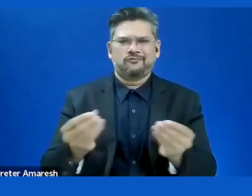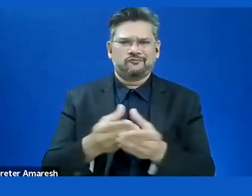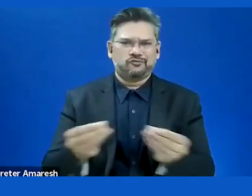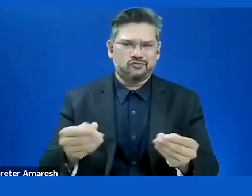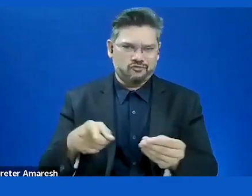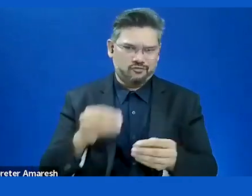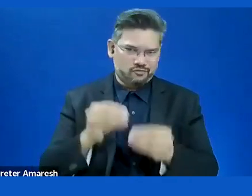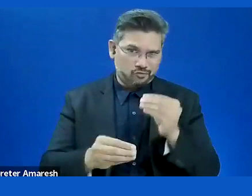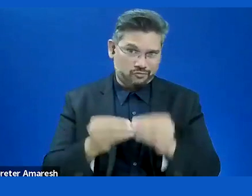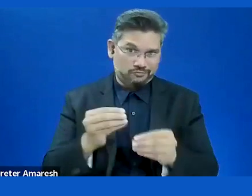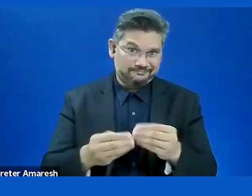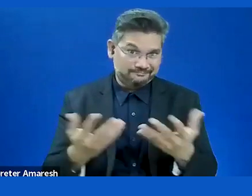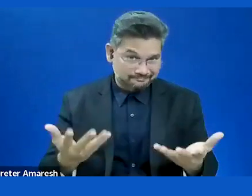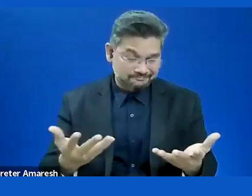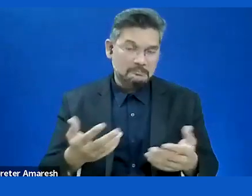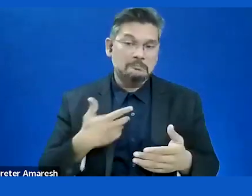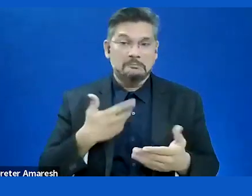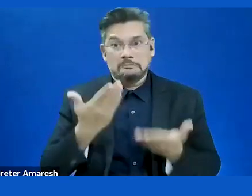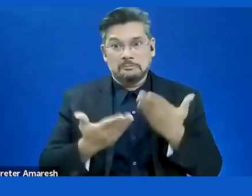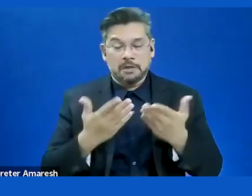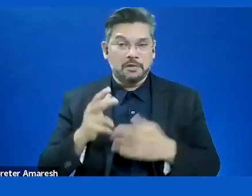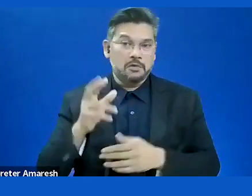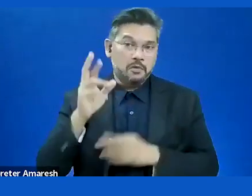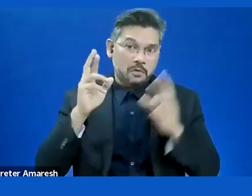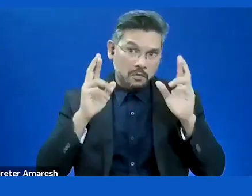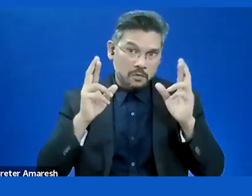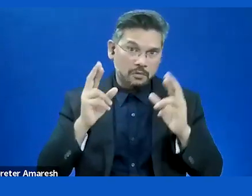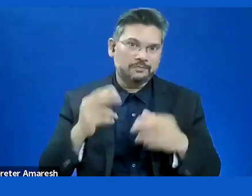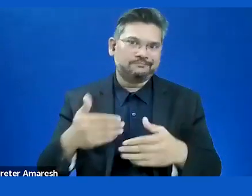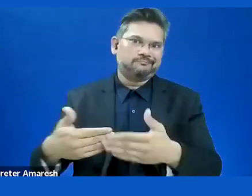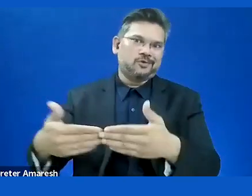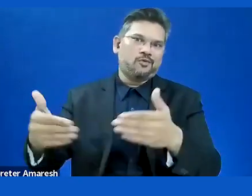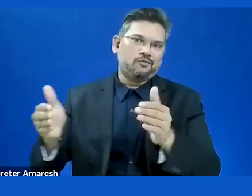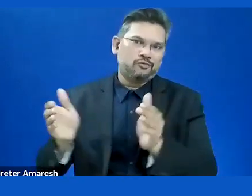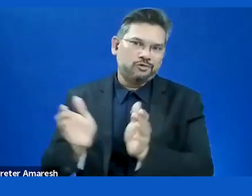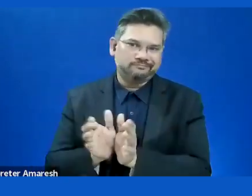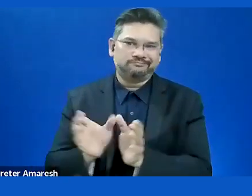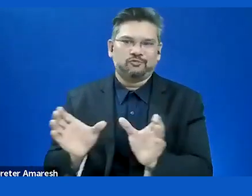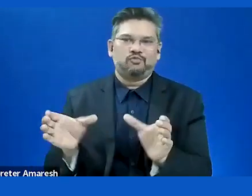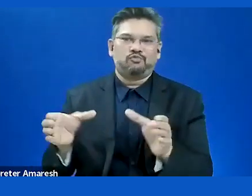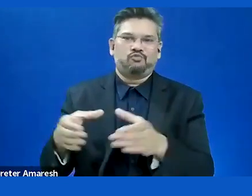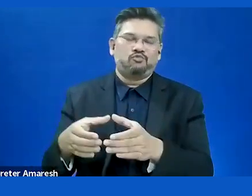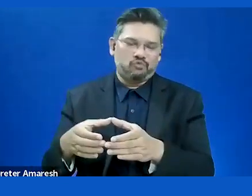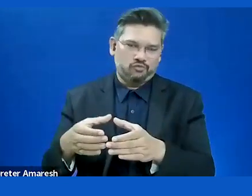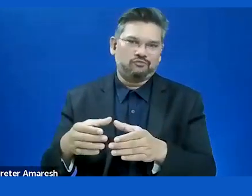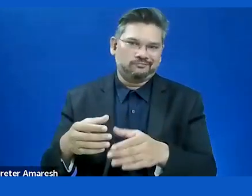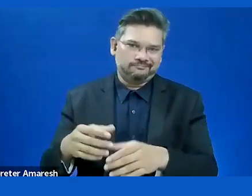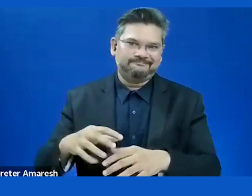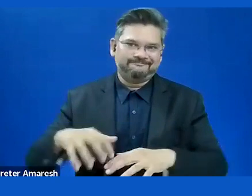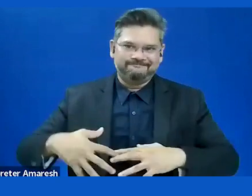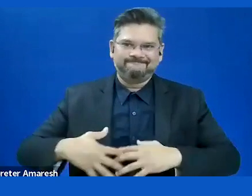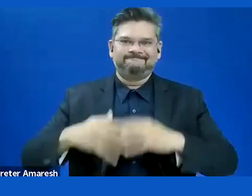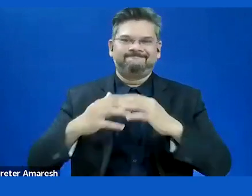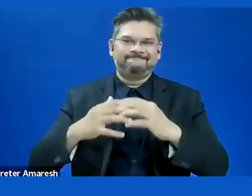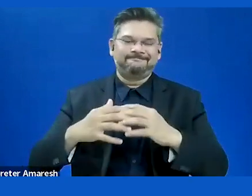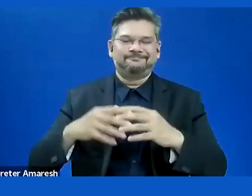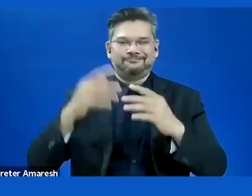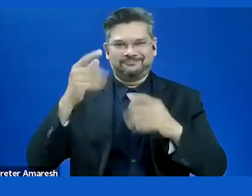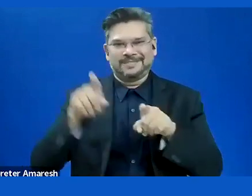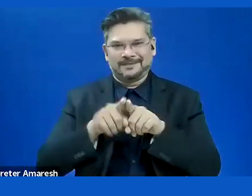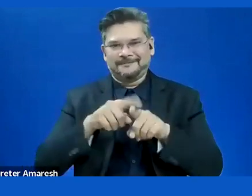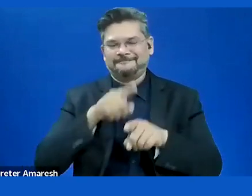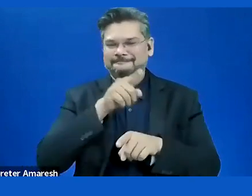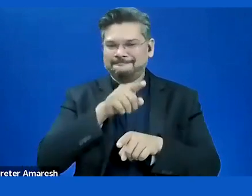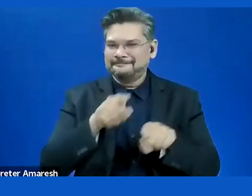group for it. Wilco was involved with that too. At that point, we never actually got around to making this work, but some of this stuff is actually in